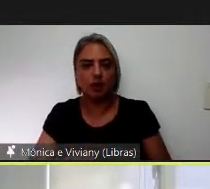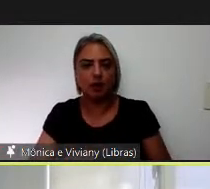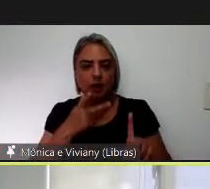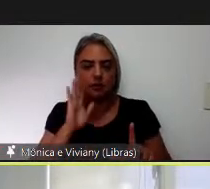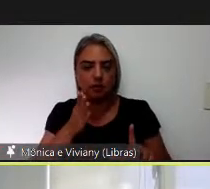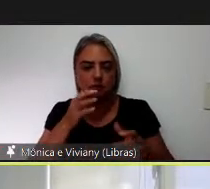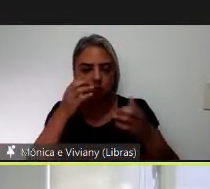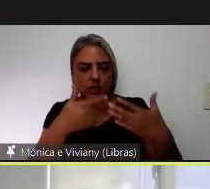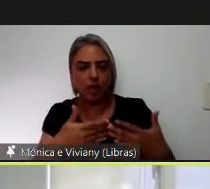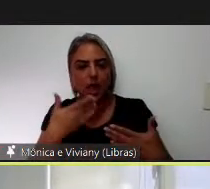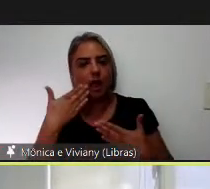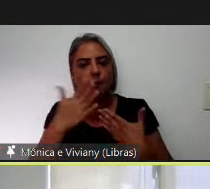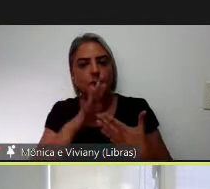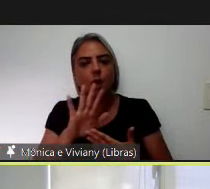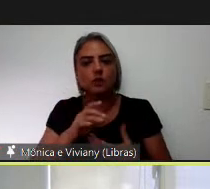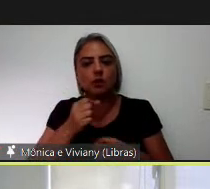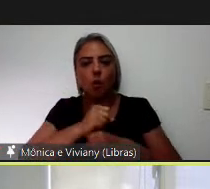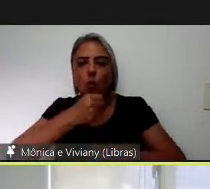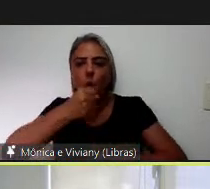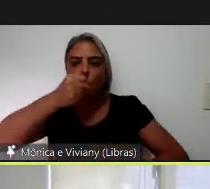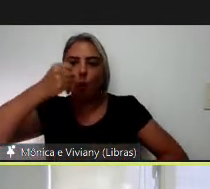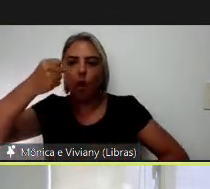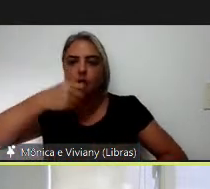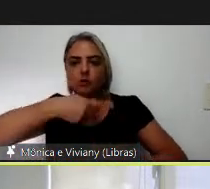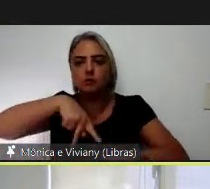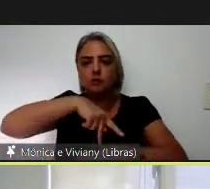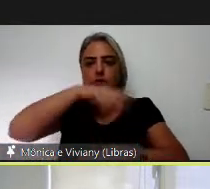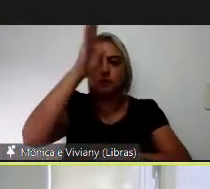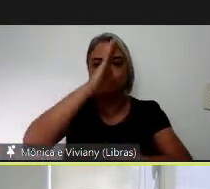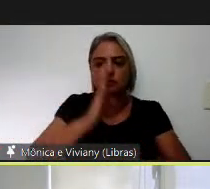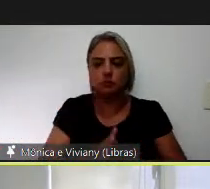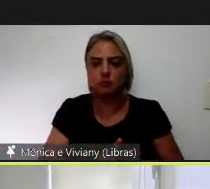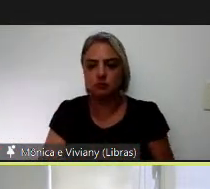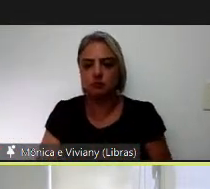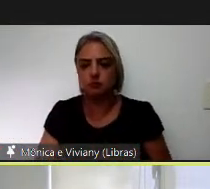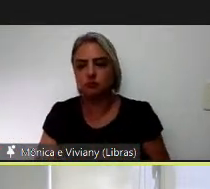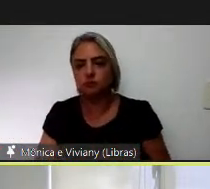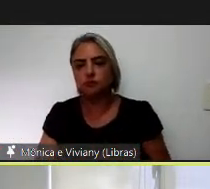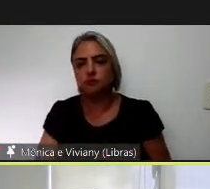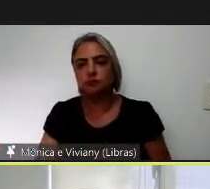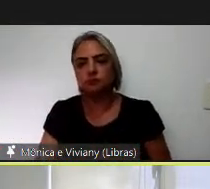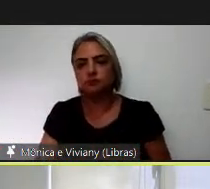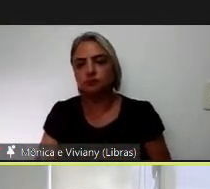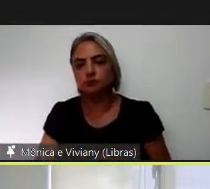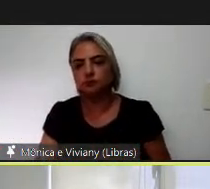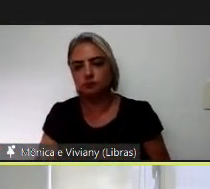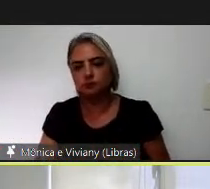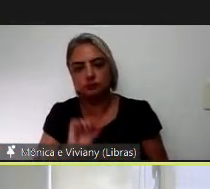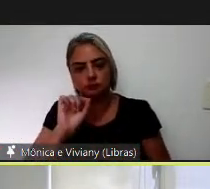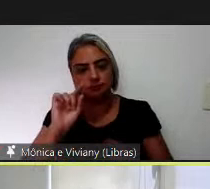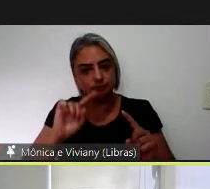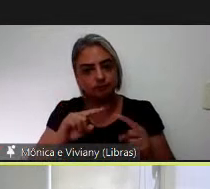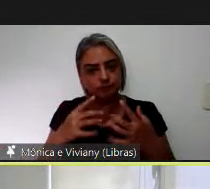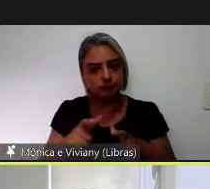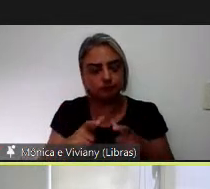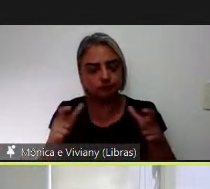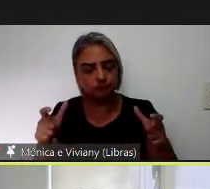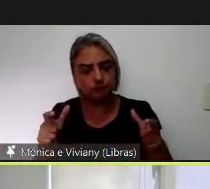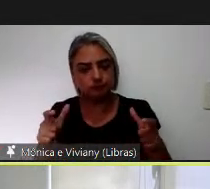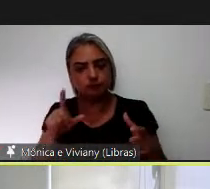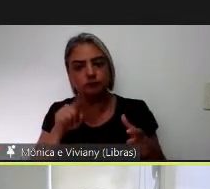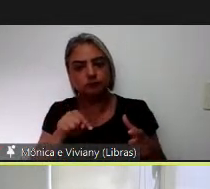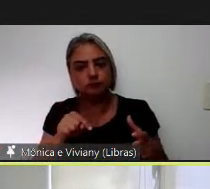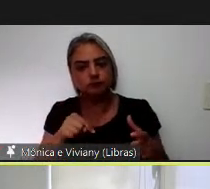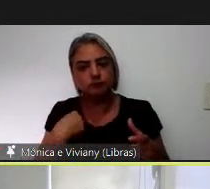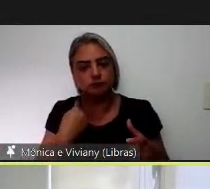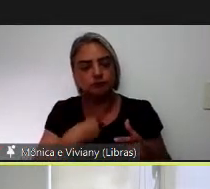slide that I will talk about is to show the dimension of the country. So this is a